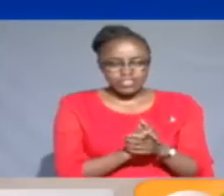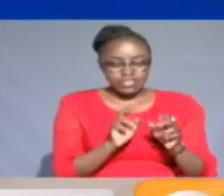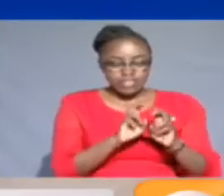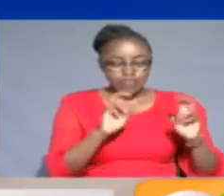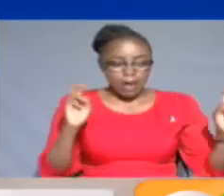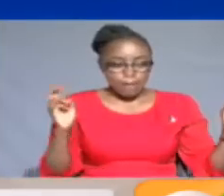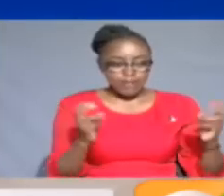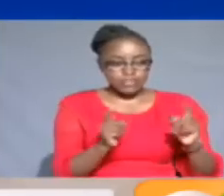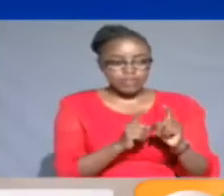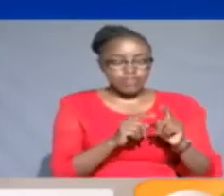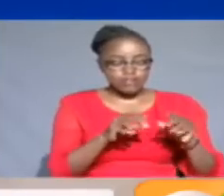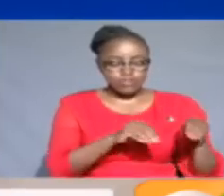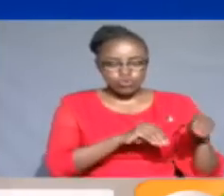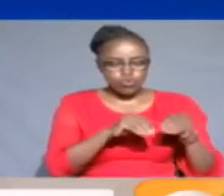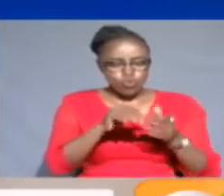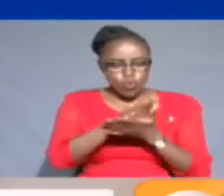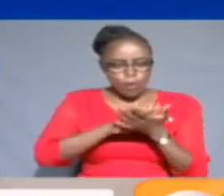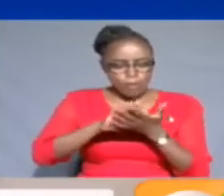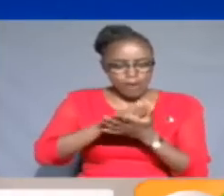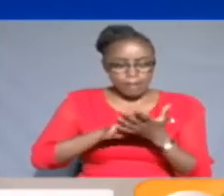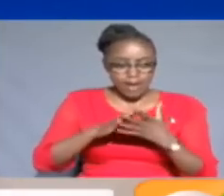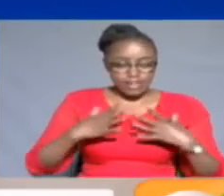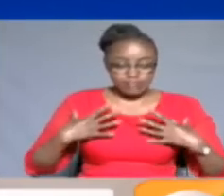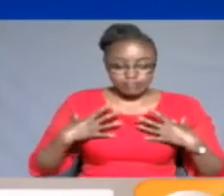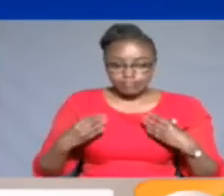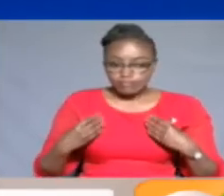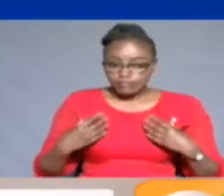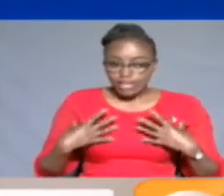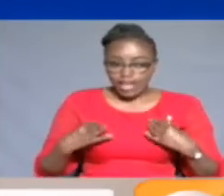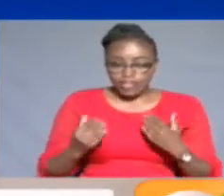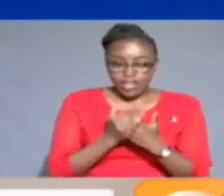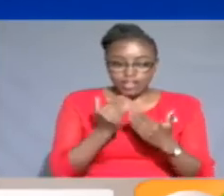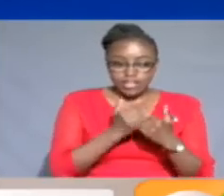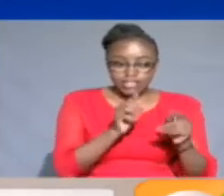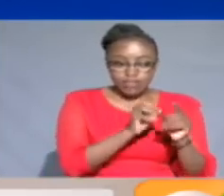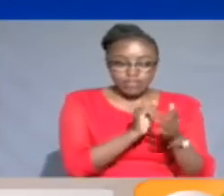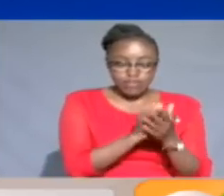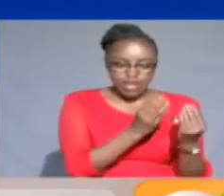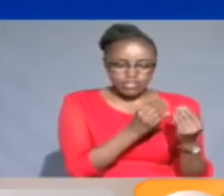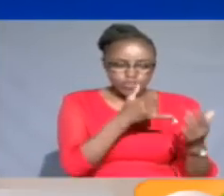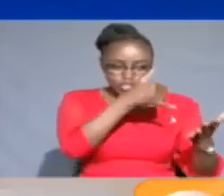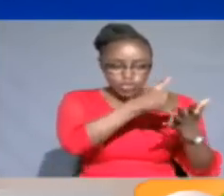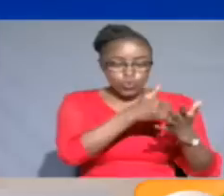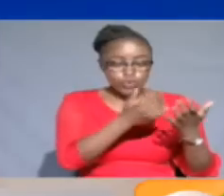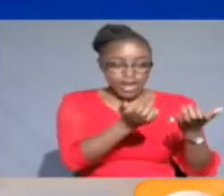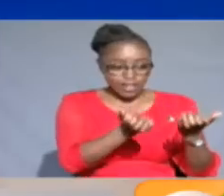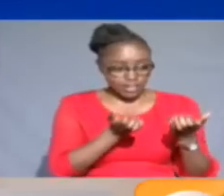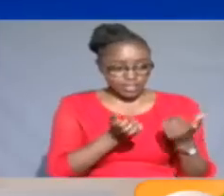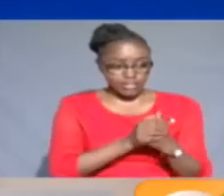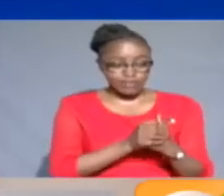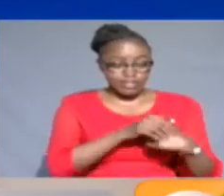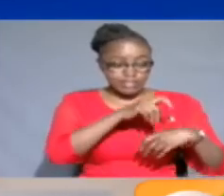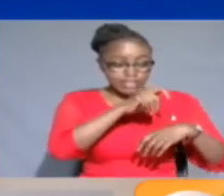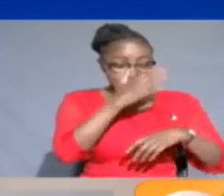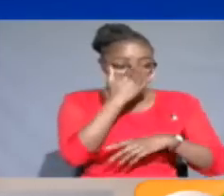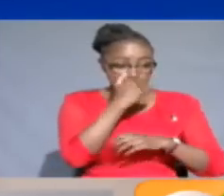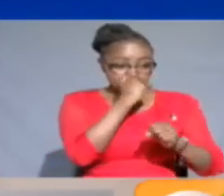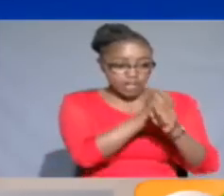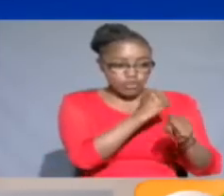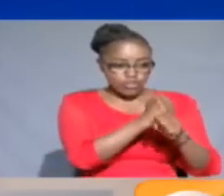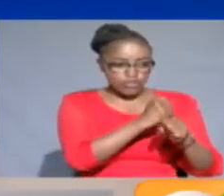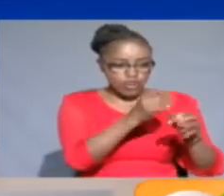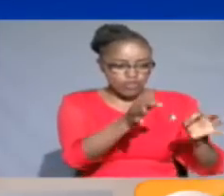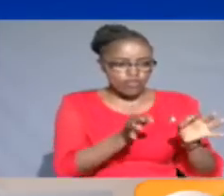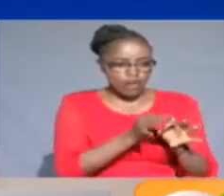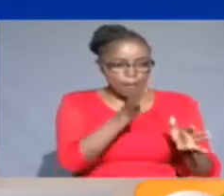as the panelists put it, need to be moved to primary care classes. Community health workers as a software need to be included, as they have been doing on